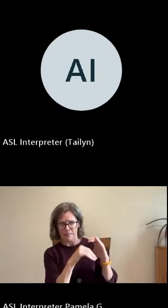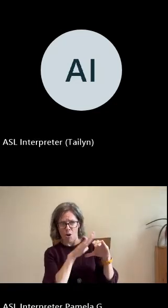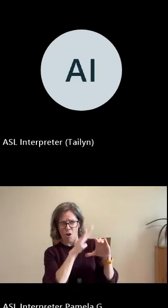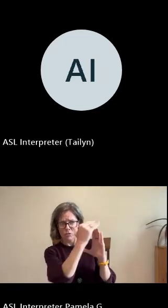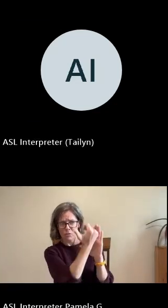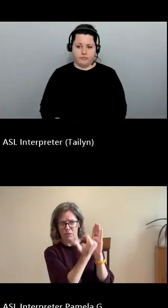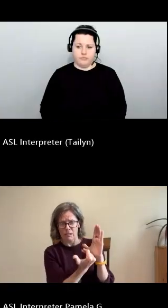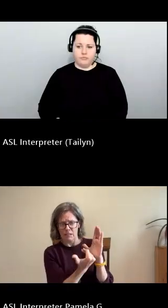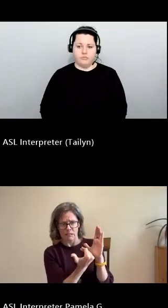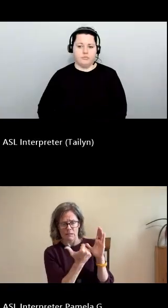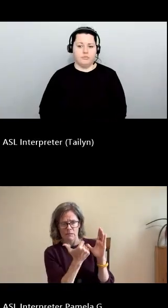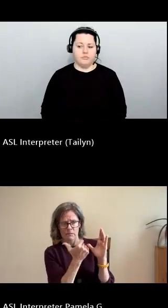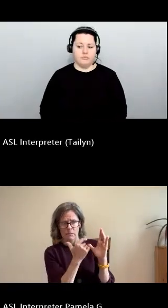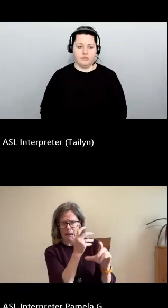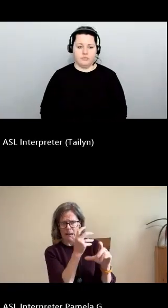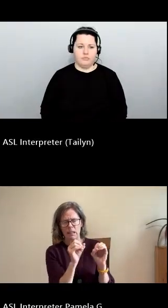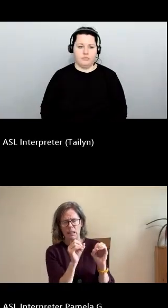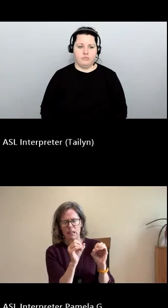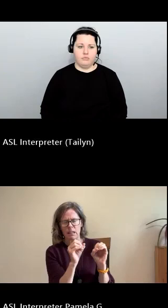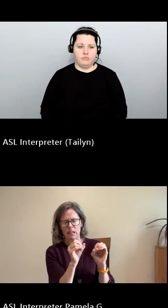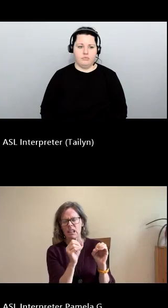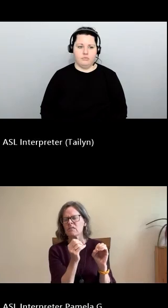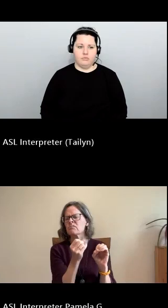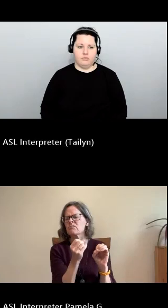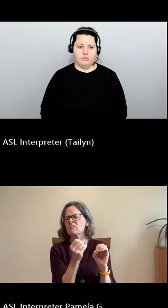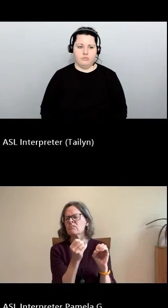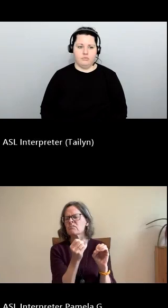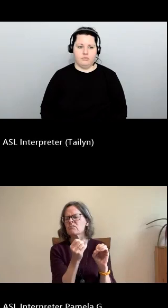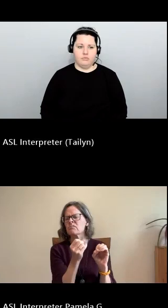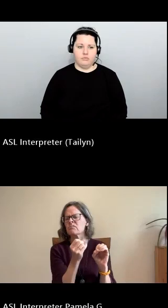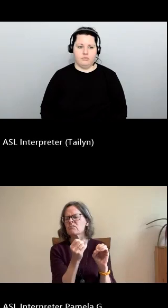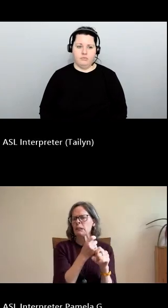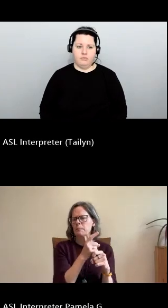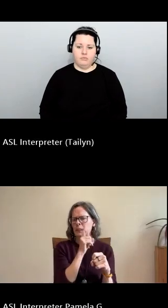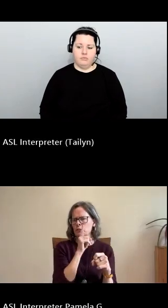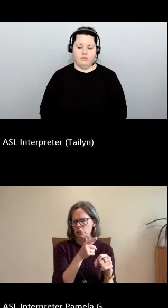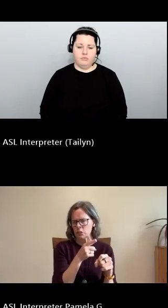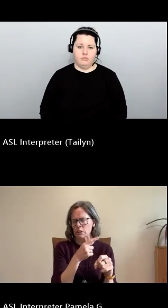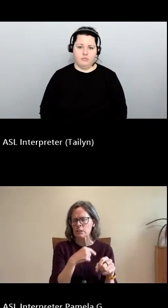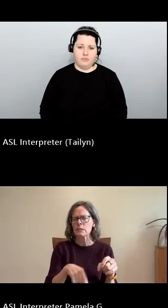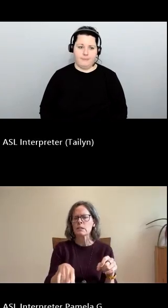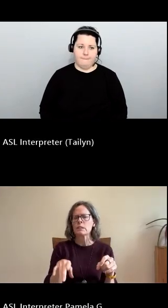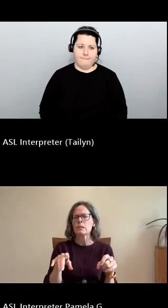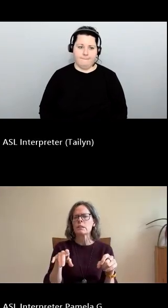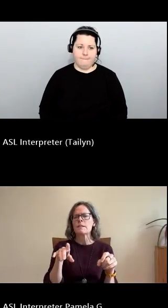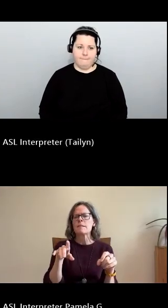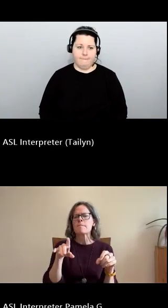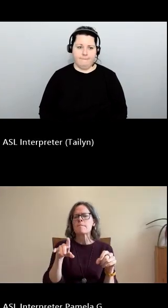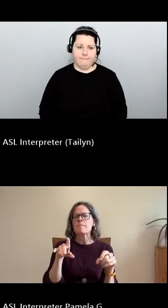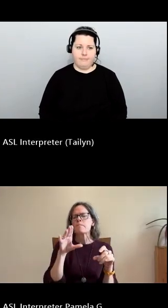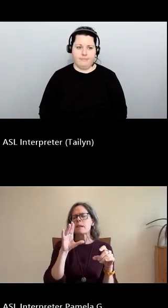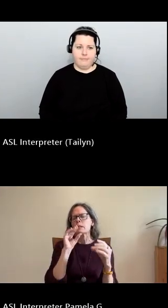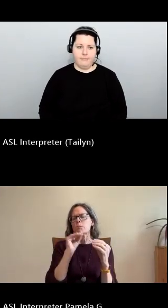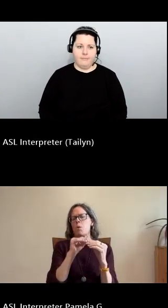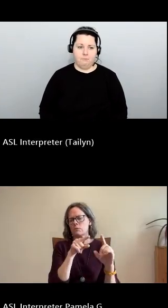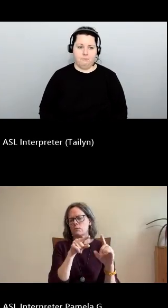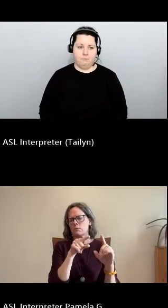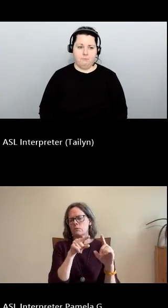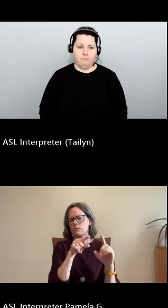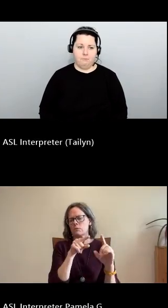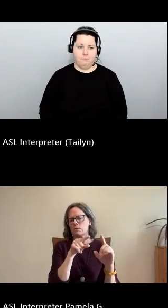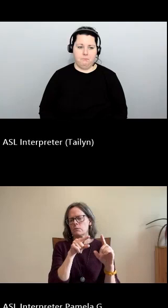that you're on the list to get any information about from your local. Because that's a little bit more targeted